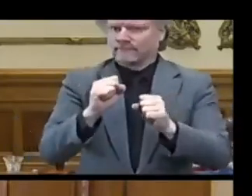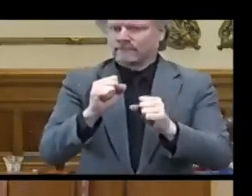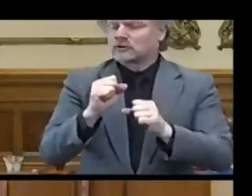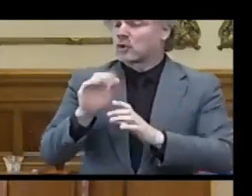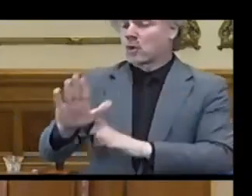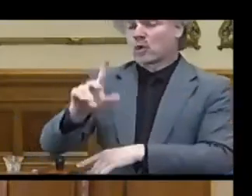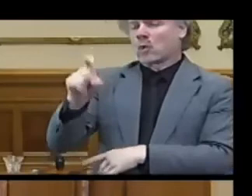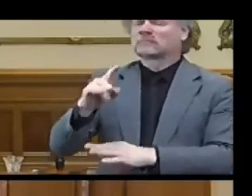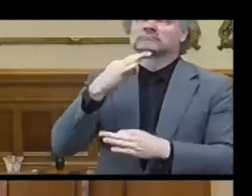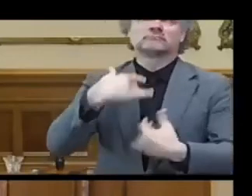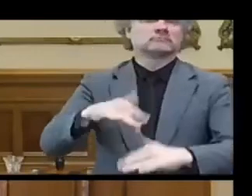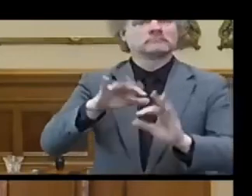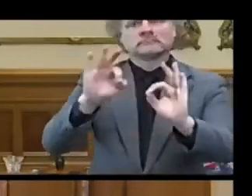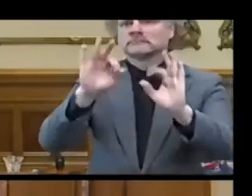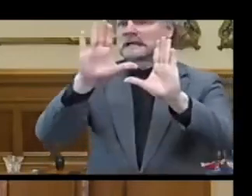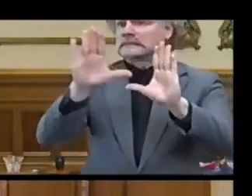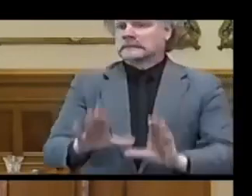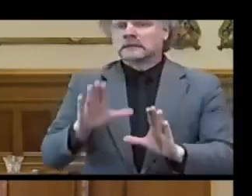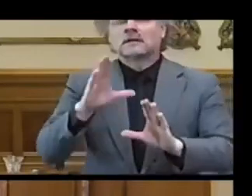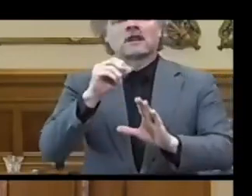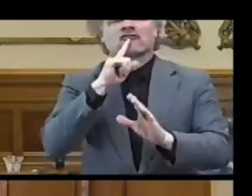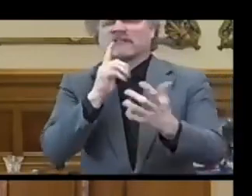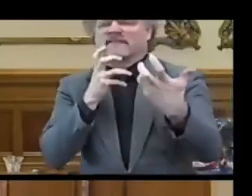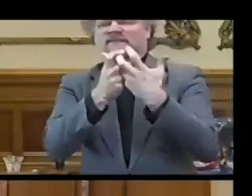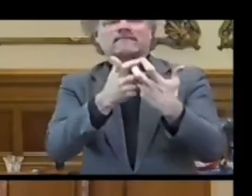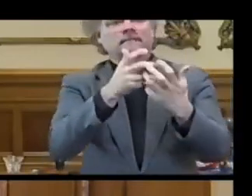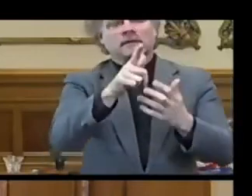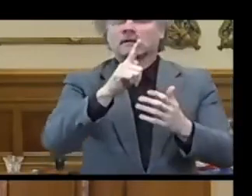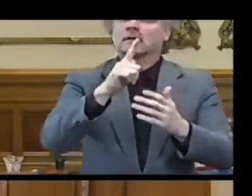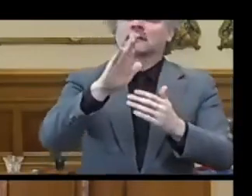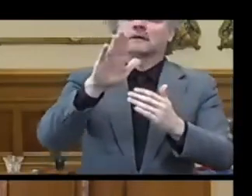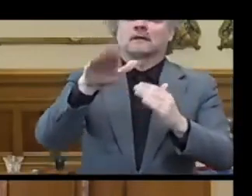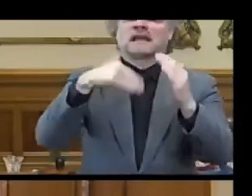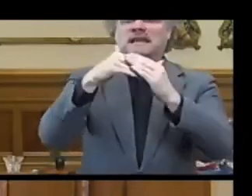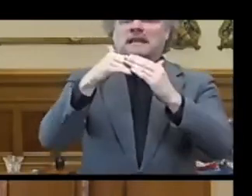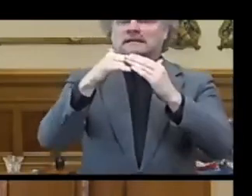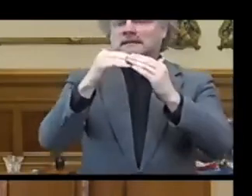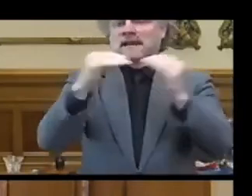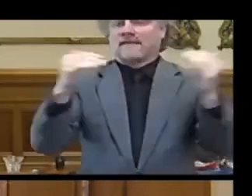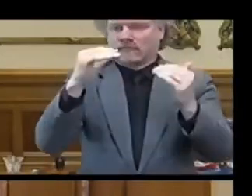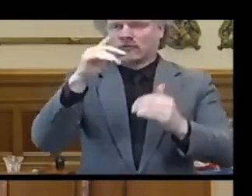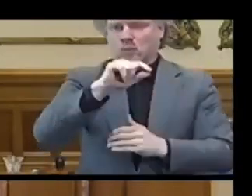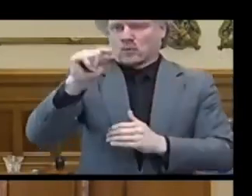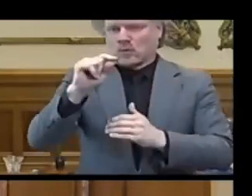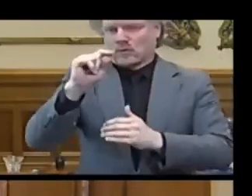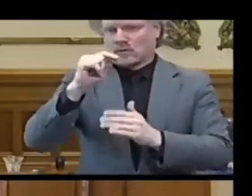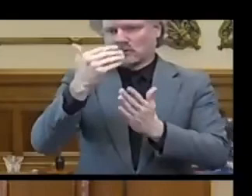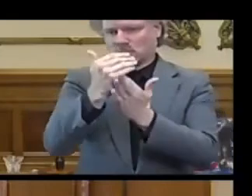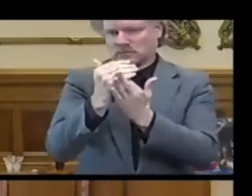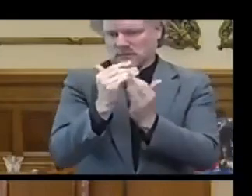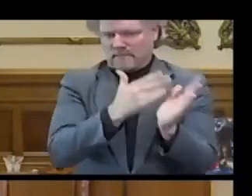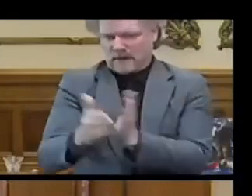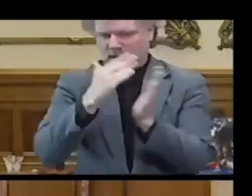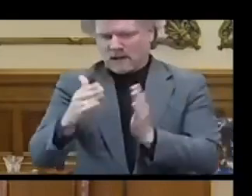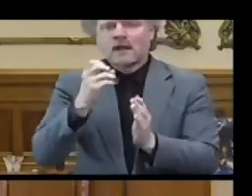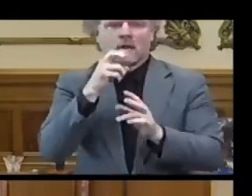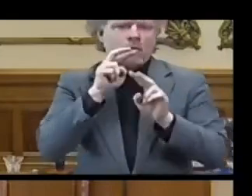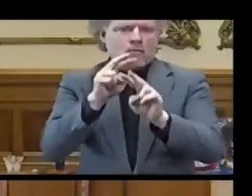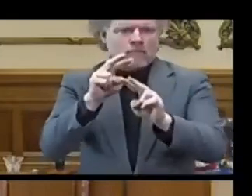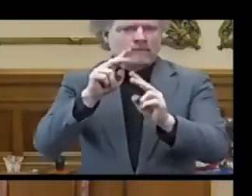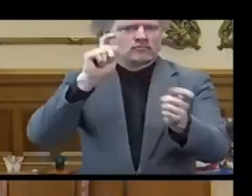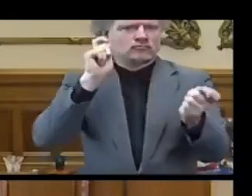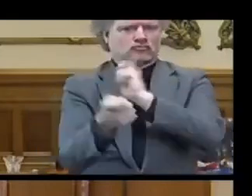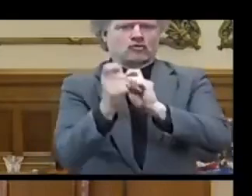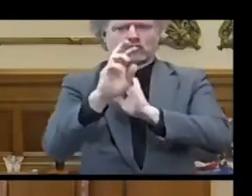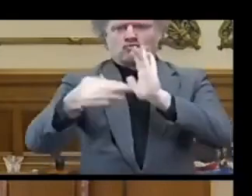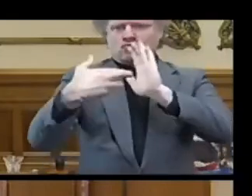is excellent, and it fits right in with the governor's Next Level 2020 agenda, and we are actively looking and working forward to redefine that